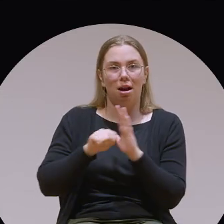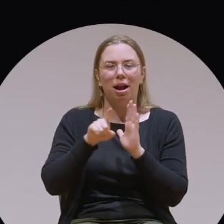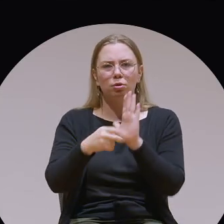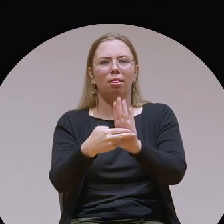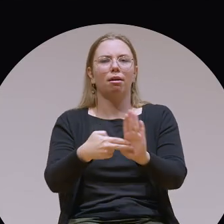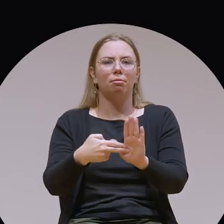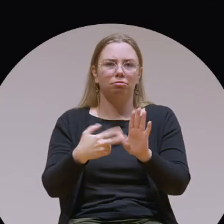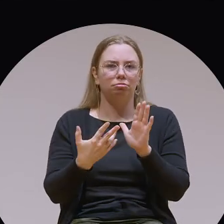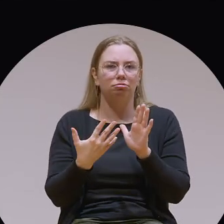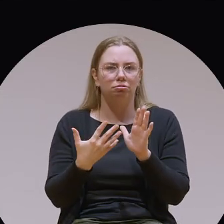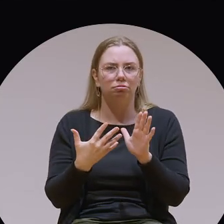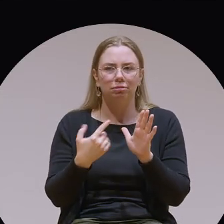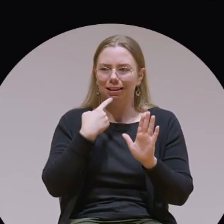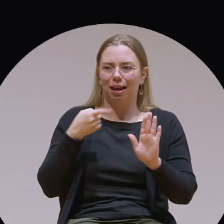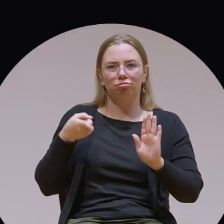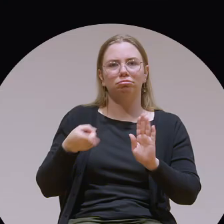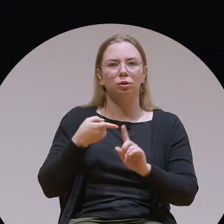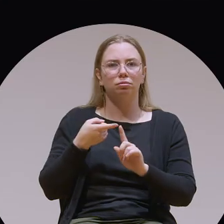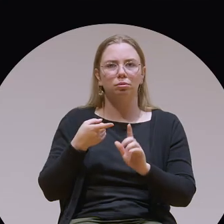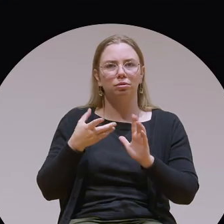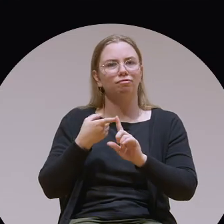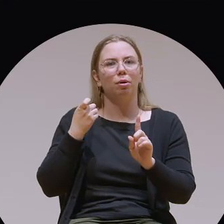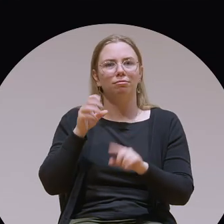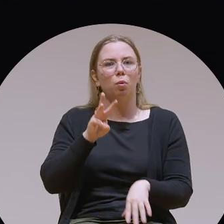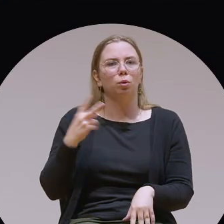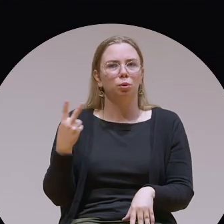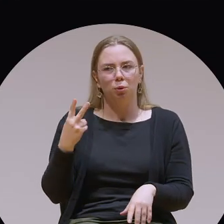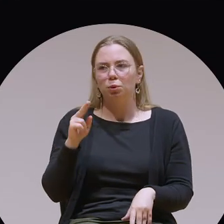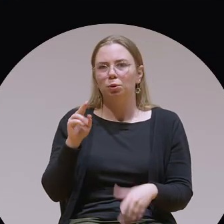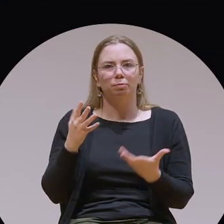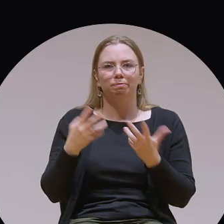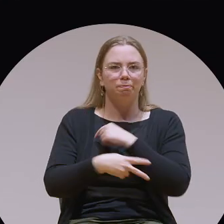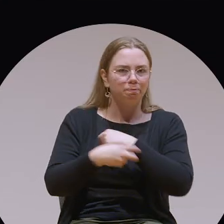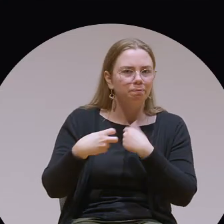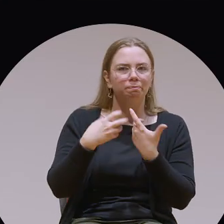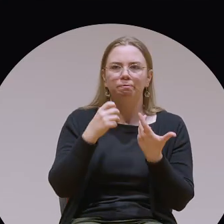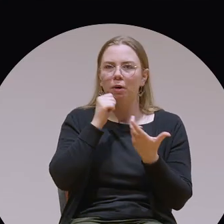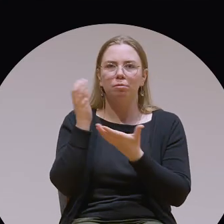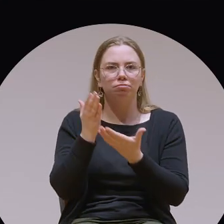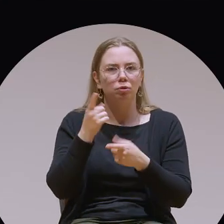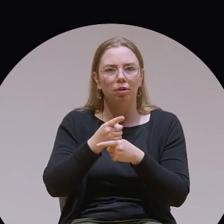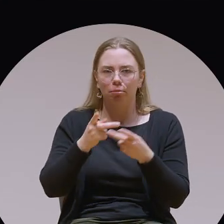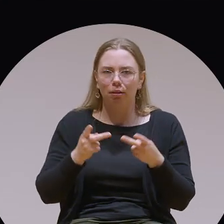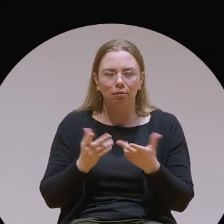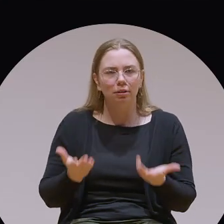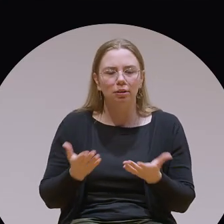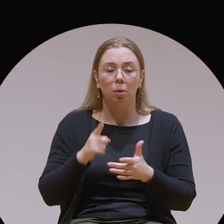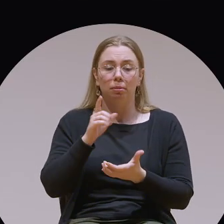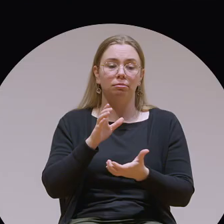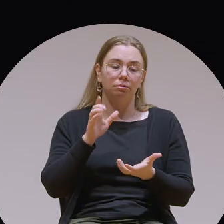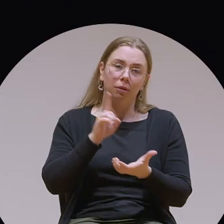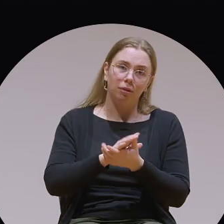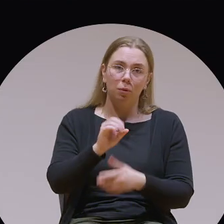that's on view that was dislocated in World War II, whether or not it was later given back. So we have a legal obligation to put a notice on